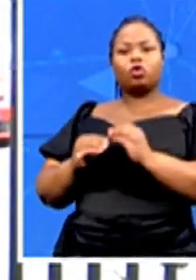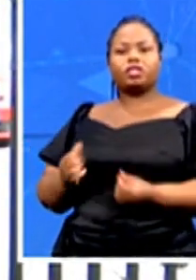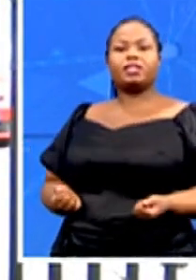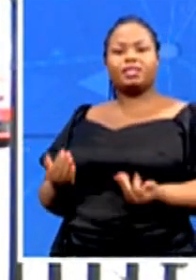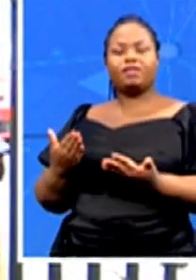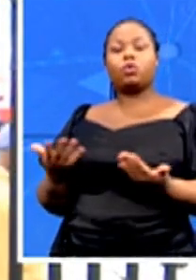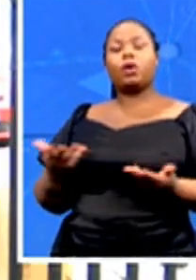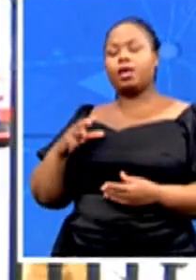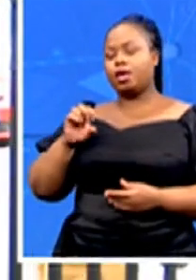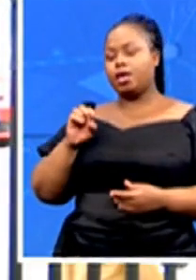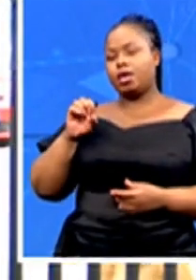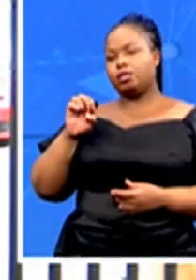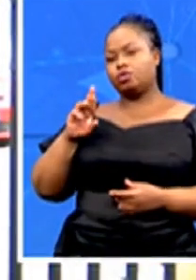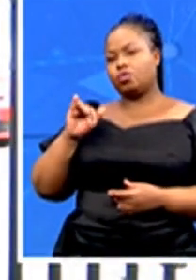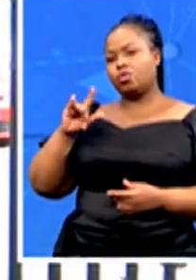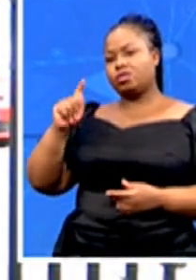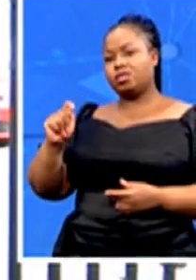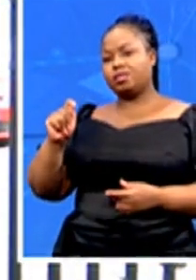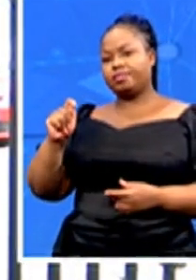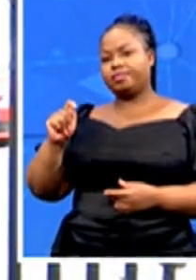Correctional Facility. But proceedings are